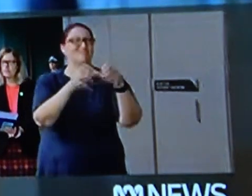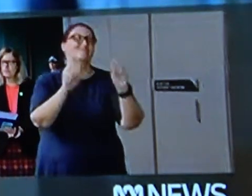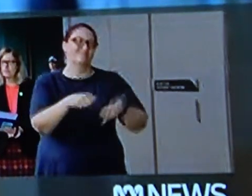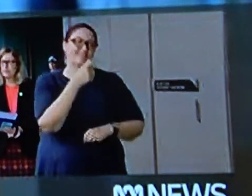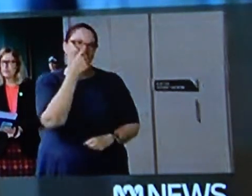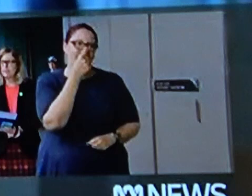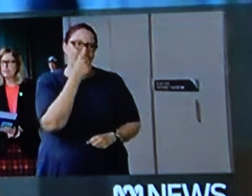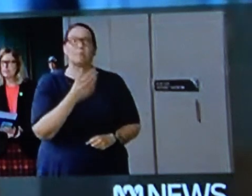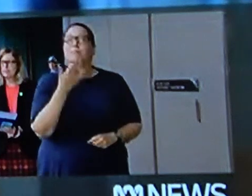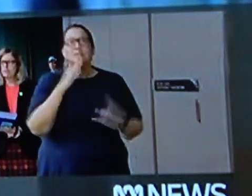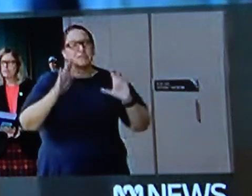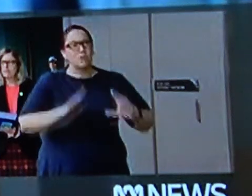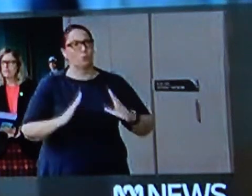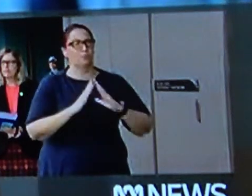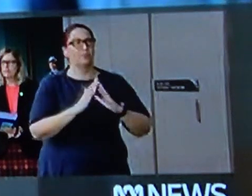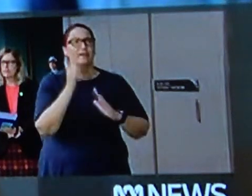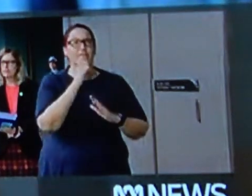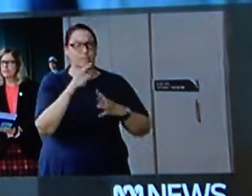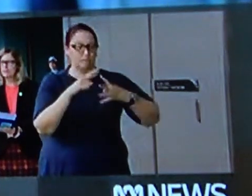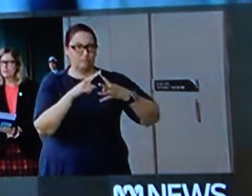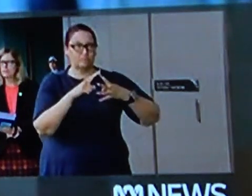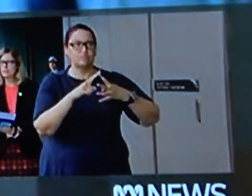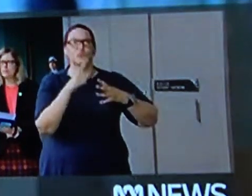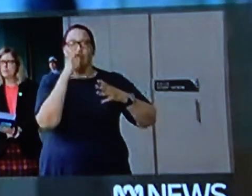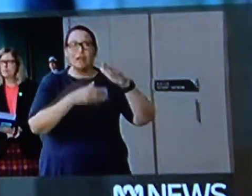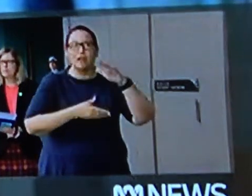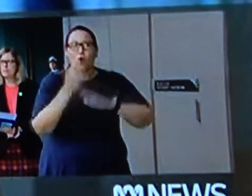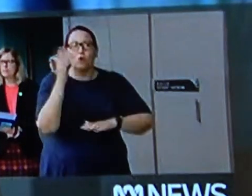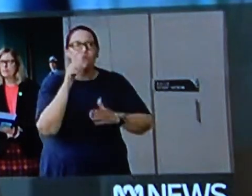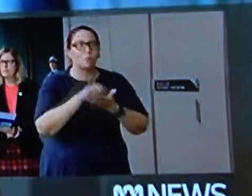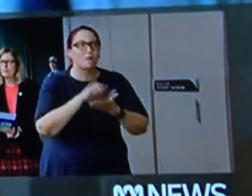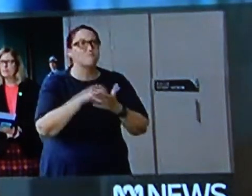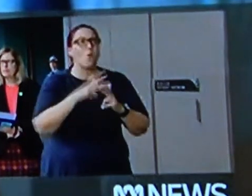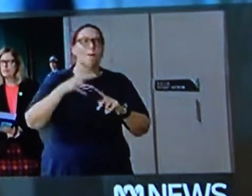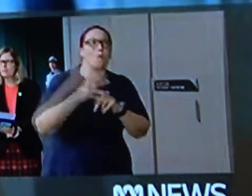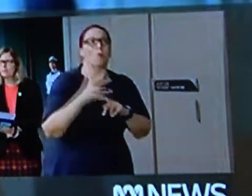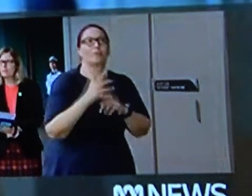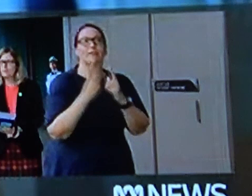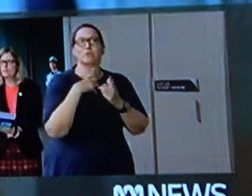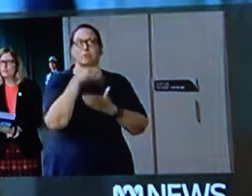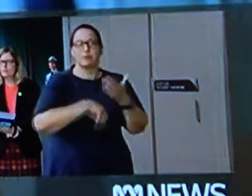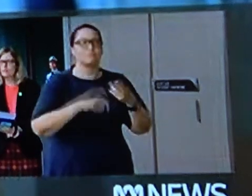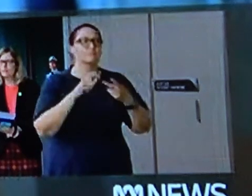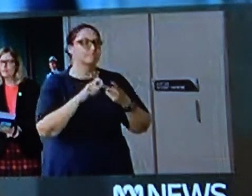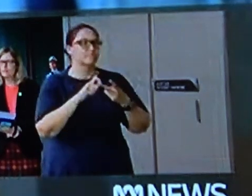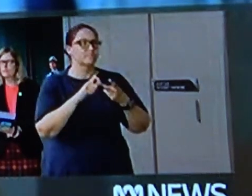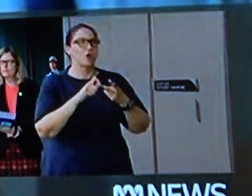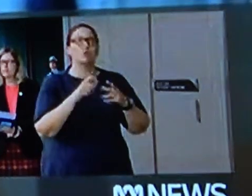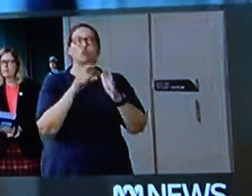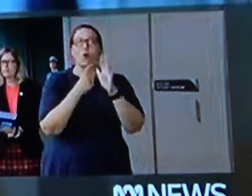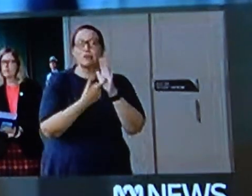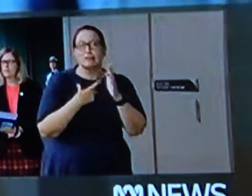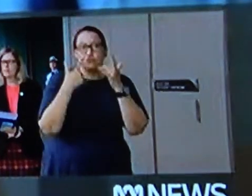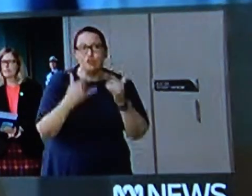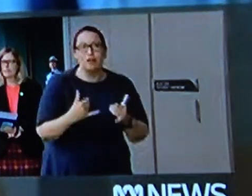attention or exercise. They're really the only reasons you should be leaving your home. If you can work from home, you should. If you can learn from home, you should. If you can do